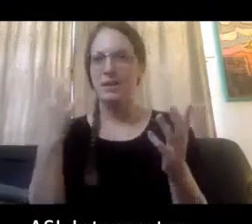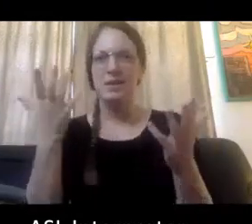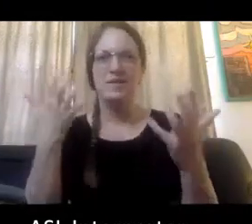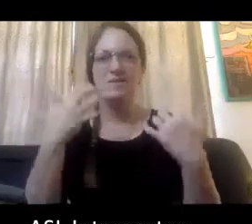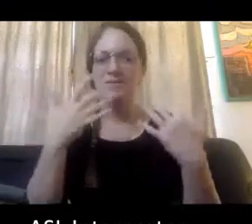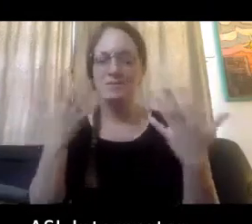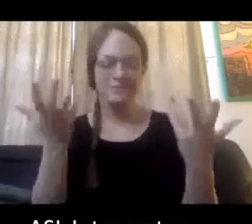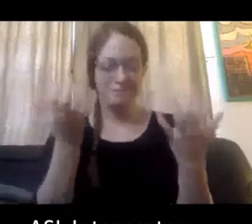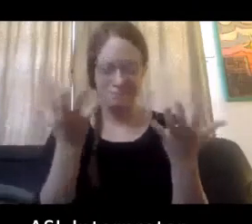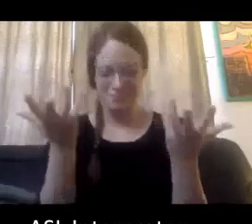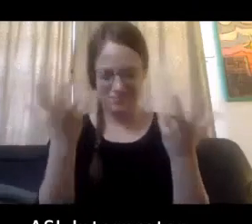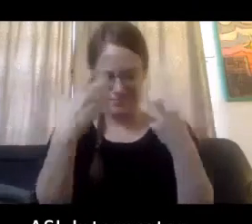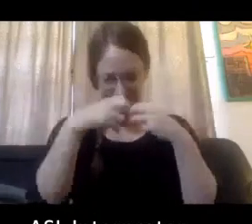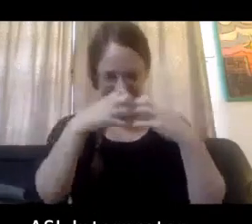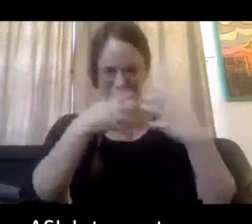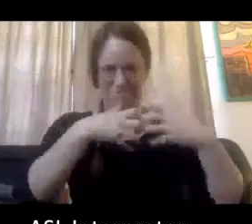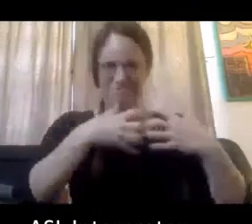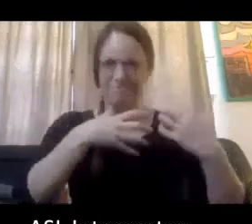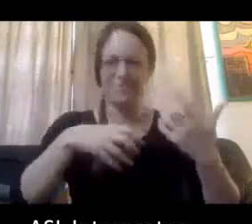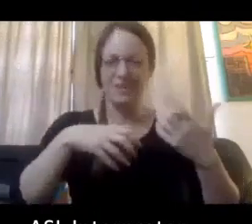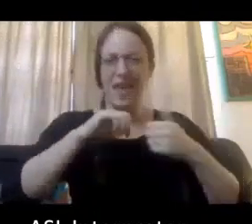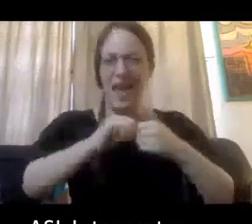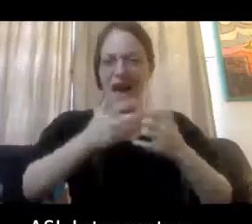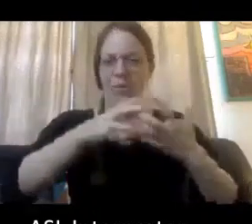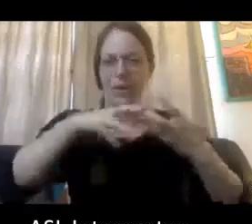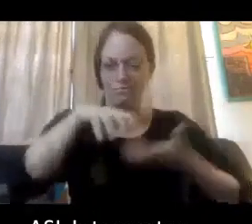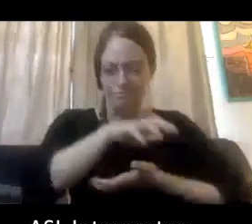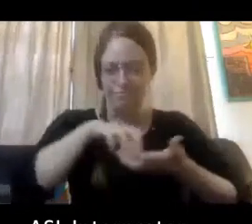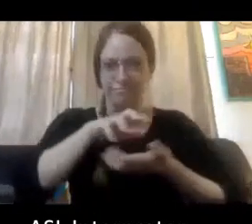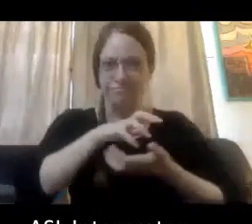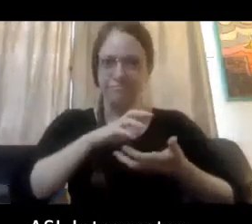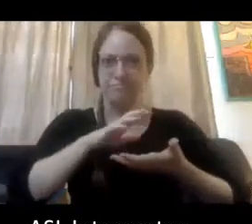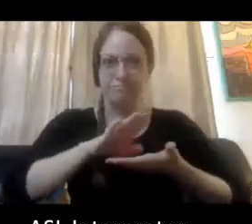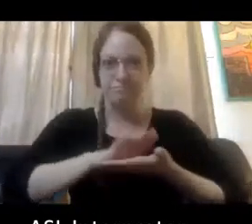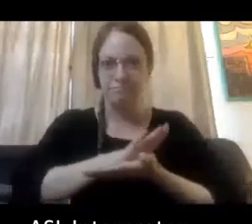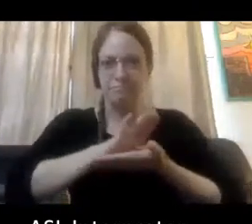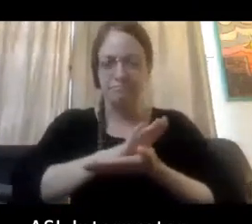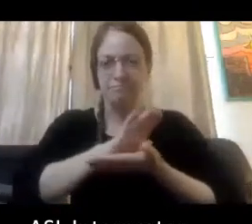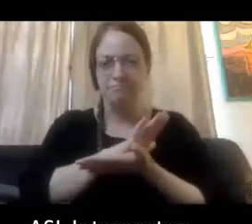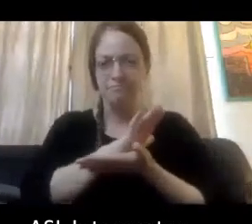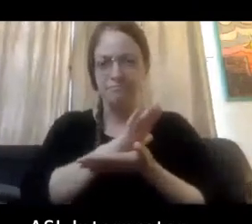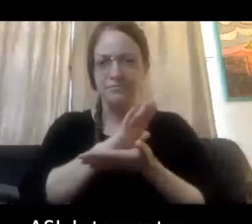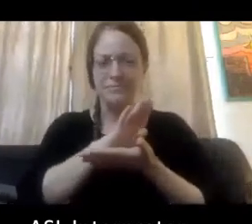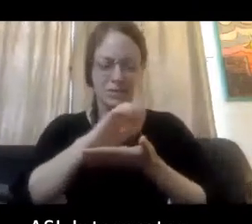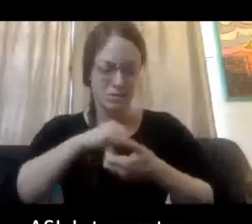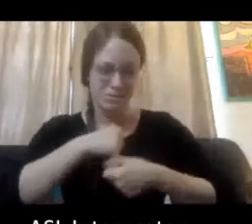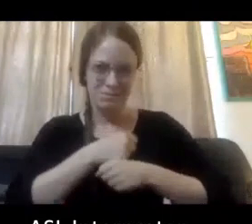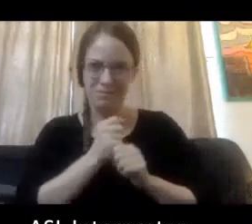make the games a little bit distinctive,